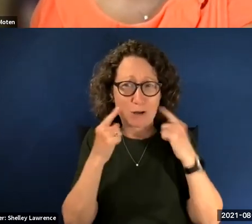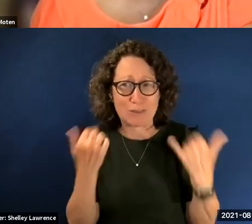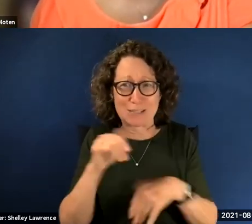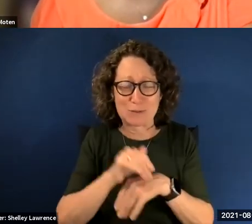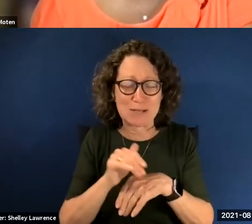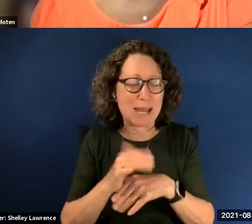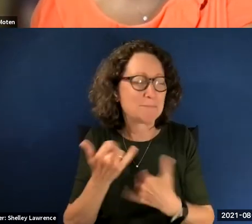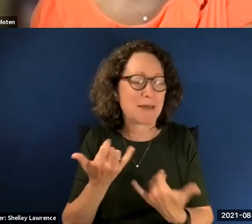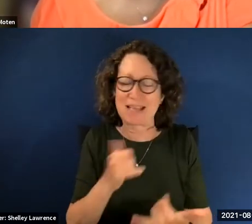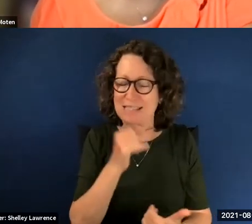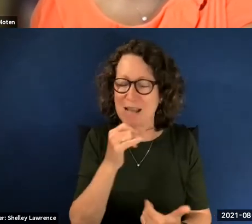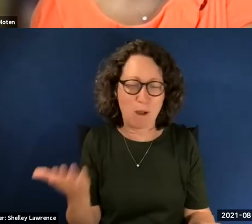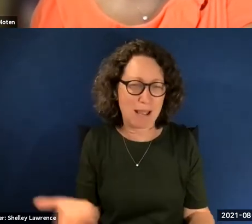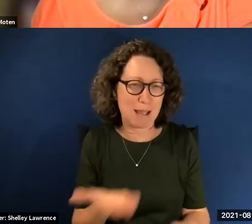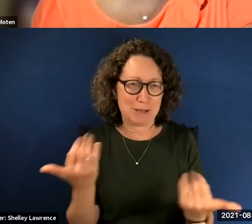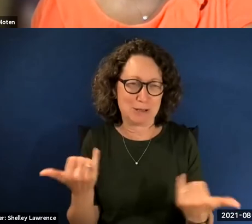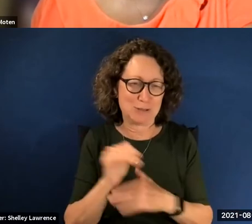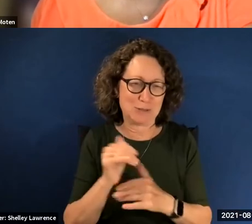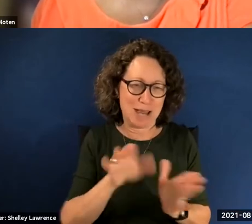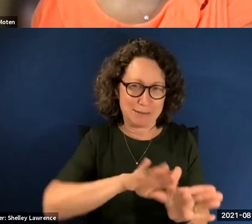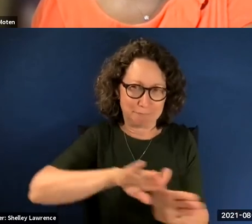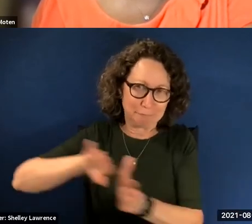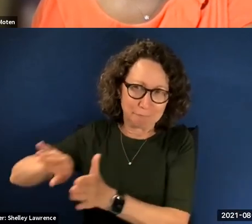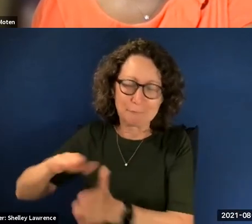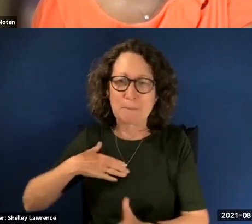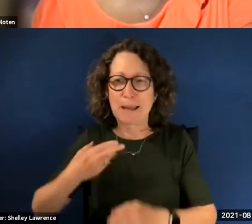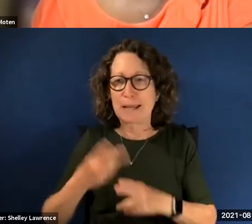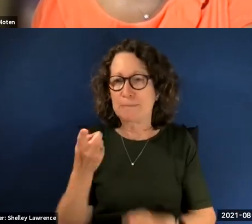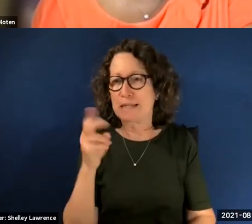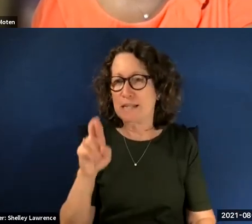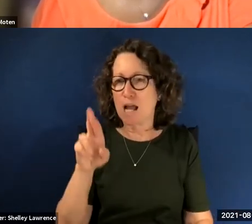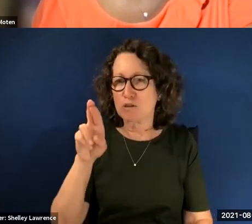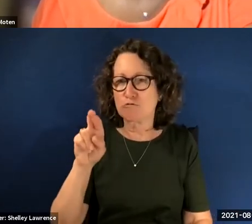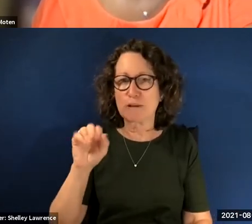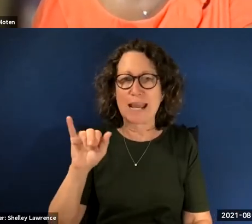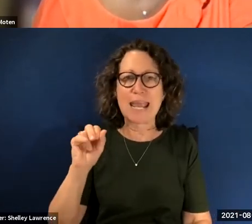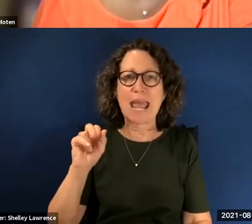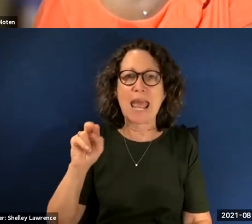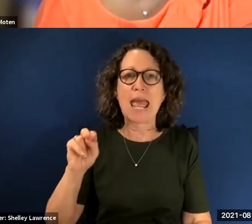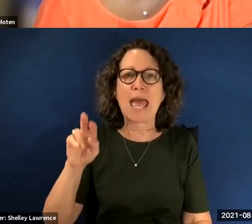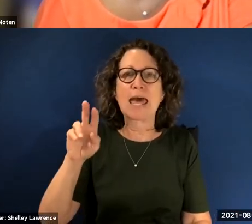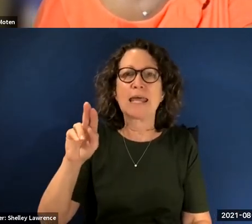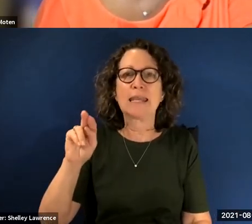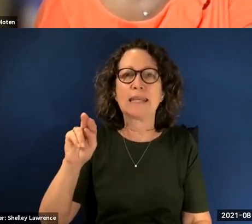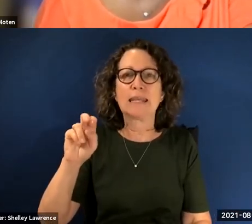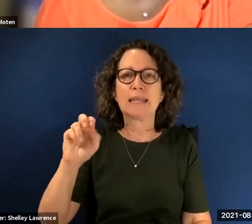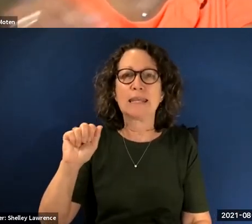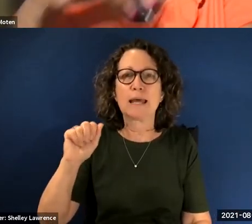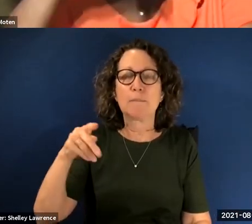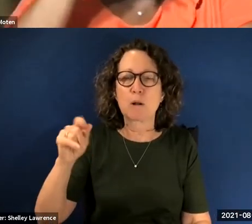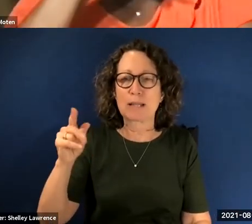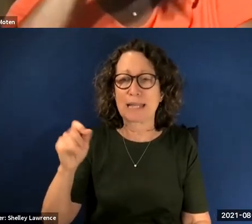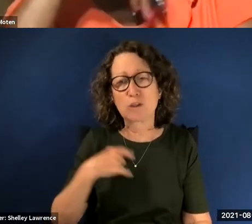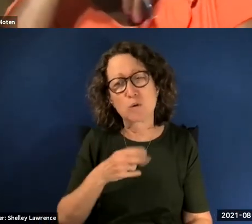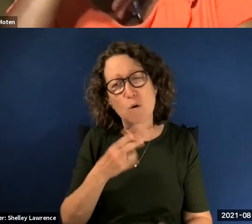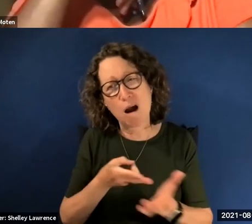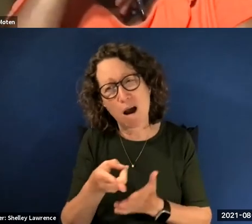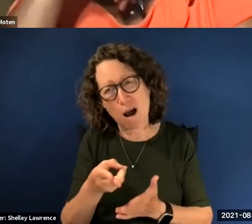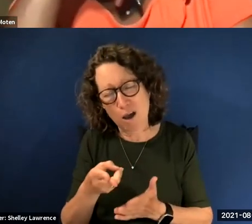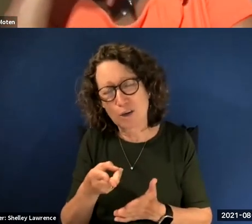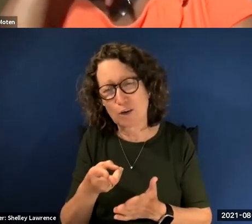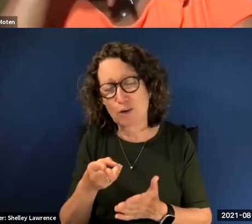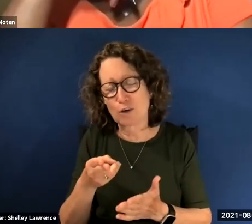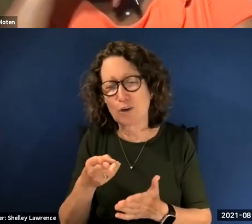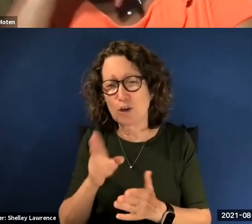not why I'm here to talk with you. So my name is Dr. Rayanne Napoleon, and I am here to request that you honor the commitment you made to Adelante